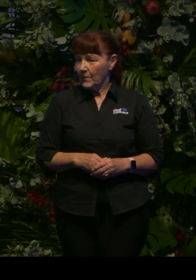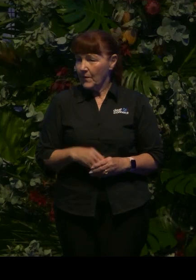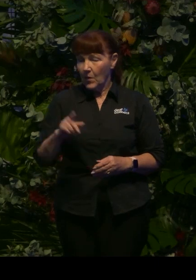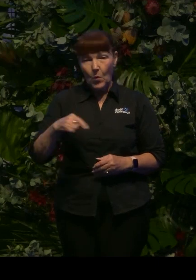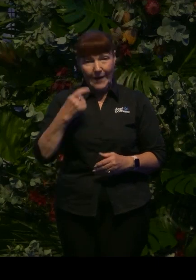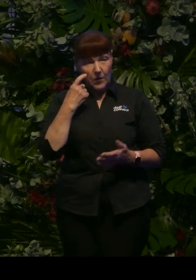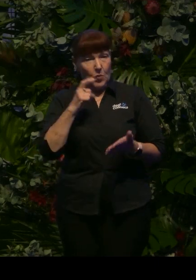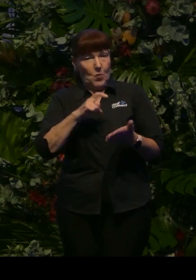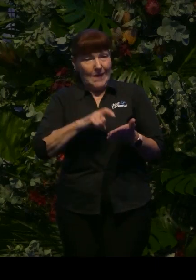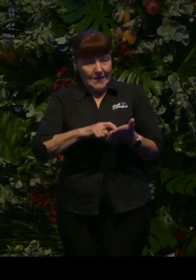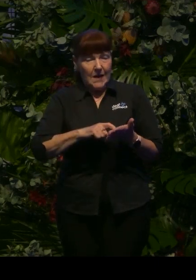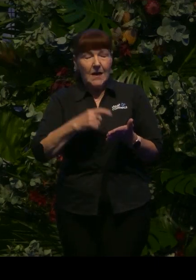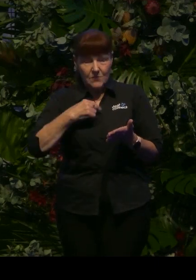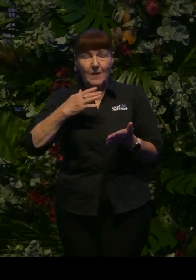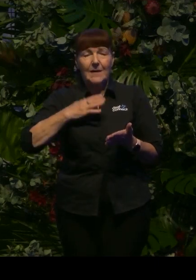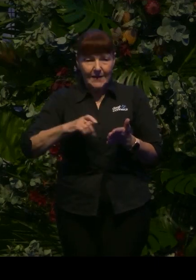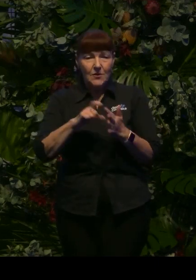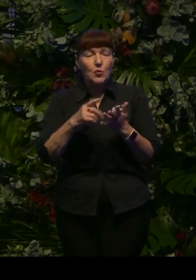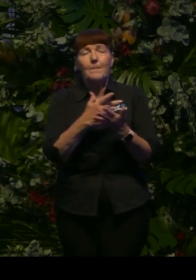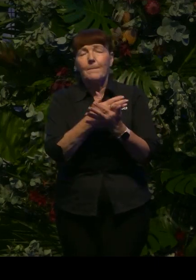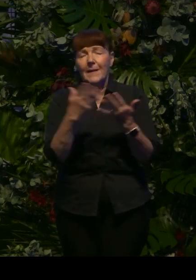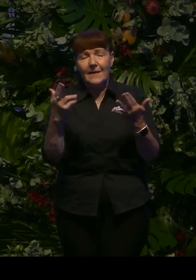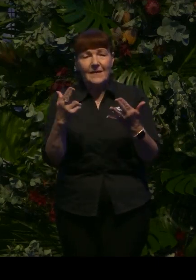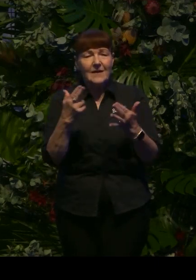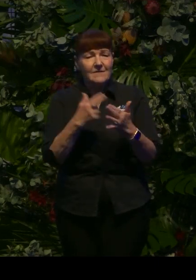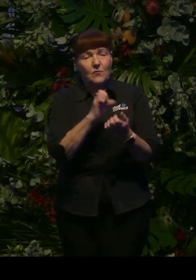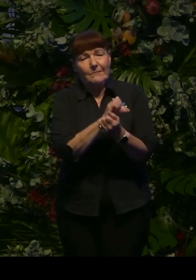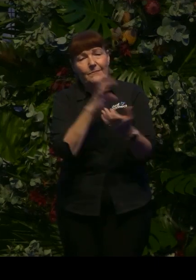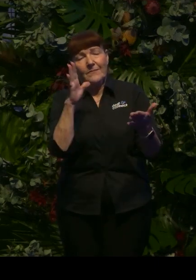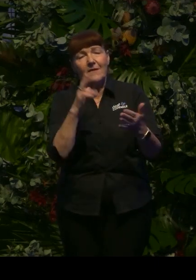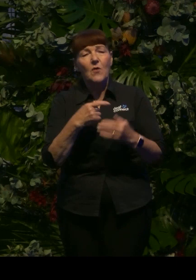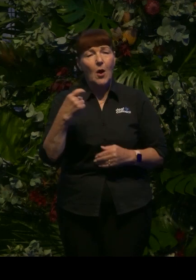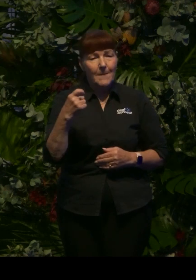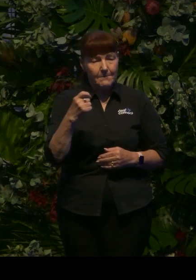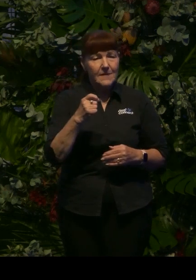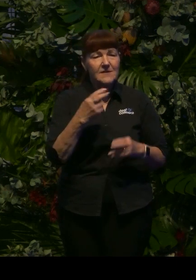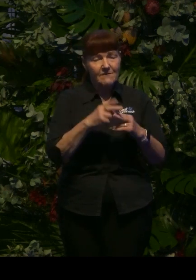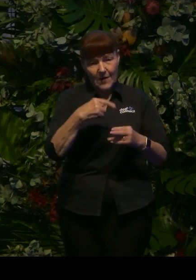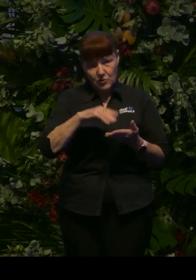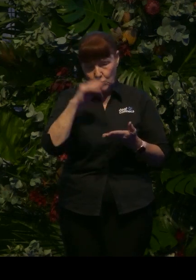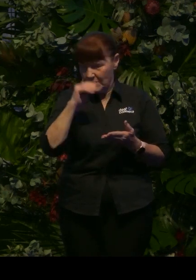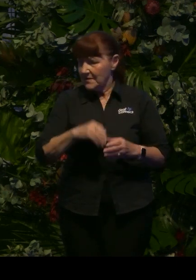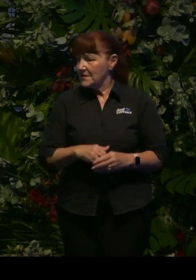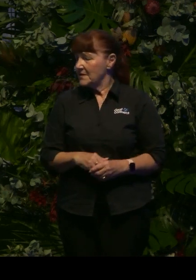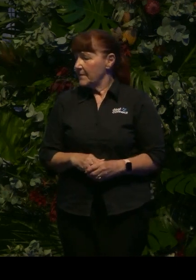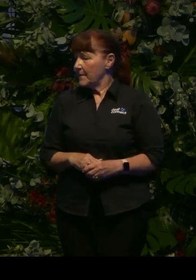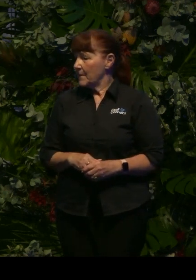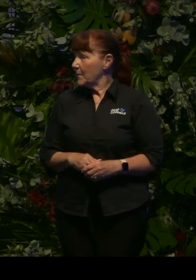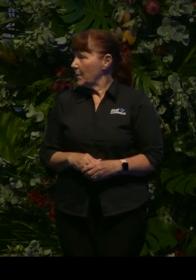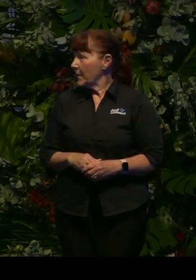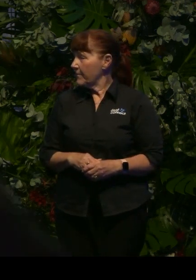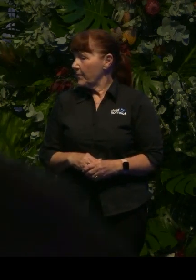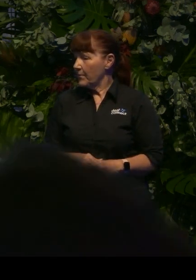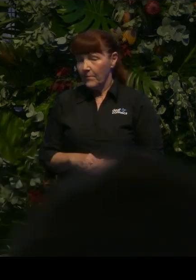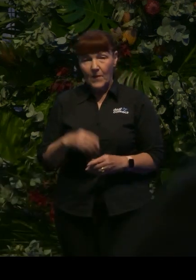we have to do many things to create liberation for our members and our students. One of the things I